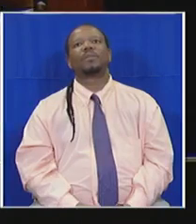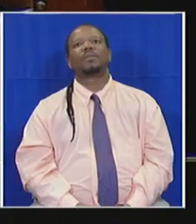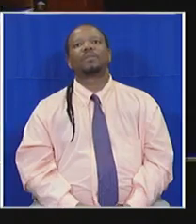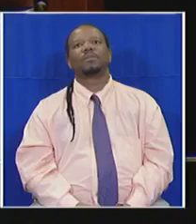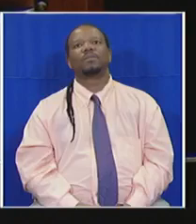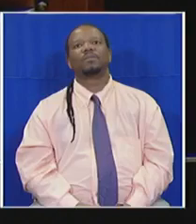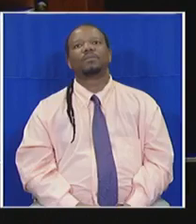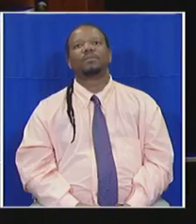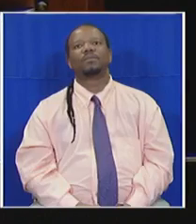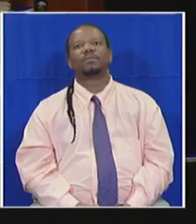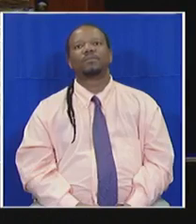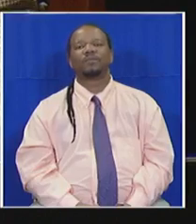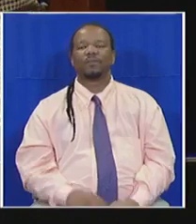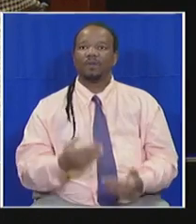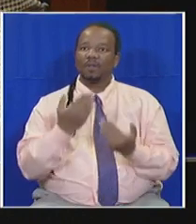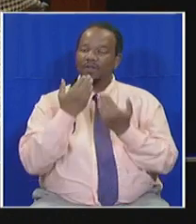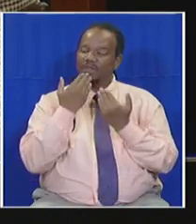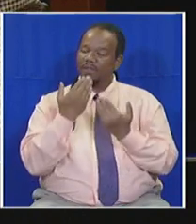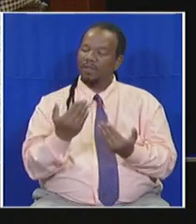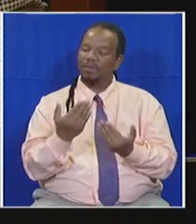Thank you very much, Honorable Minister.